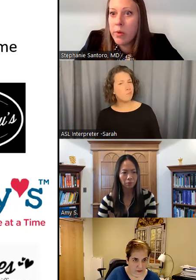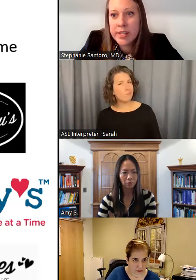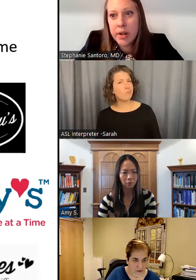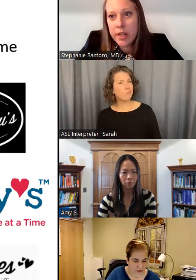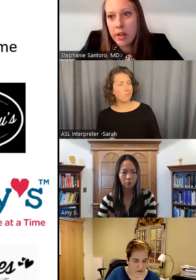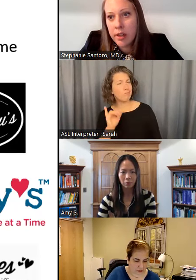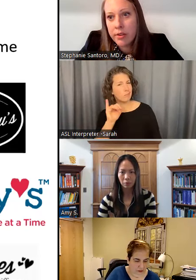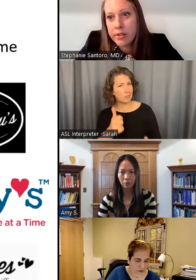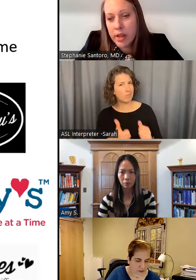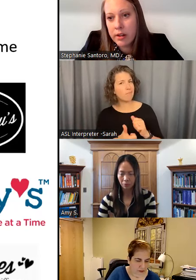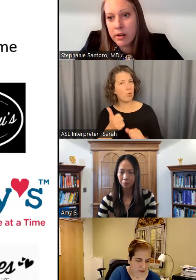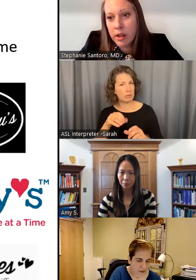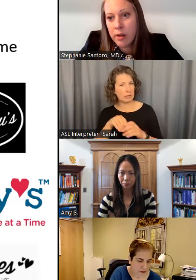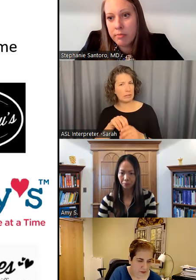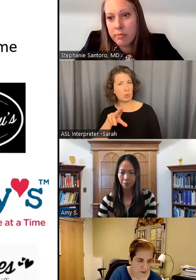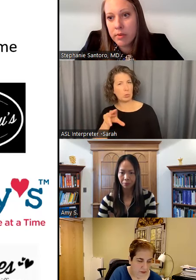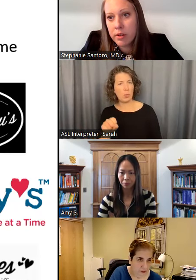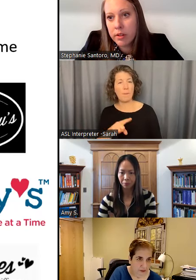be US, but I think others can